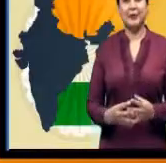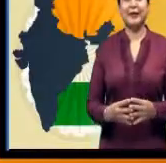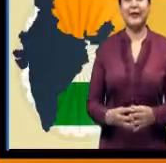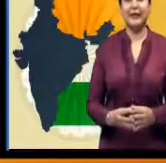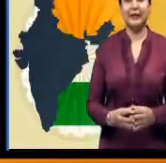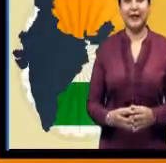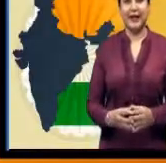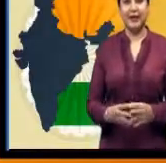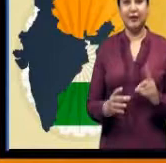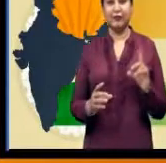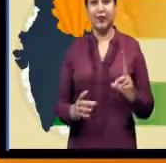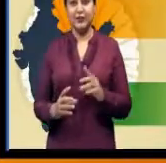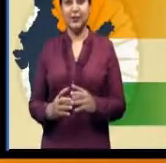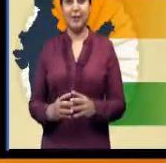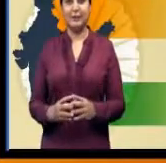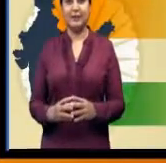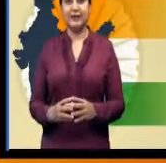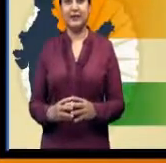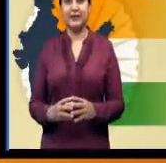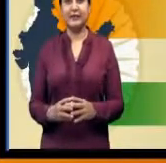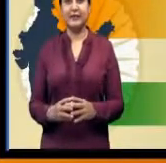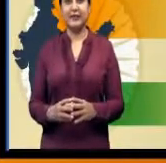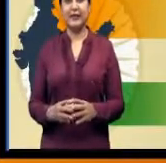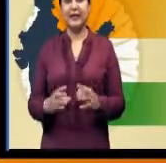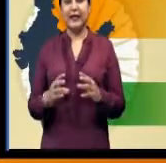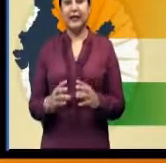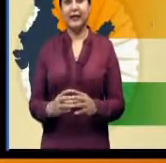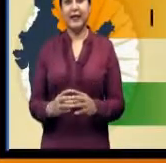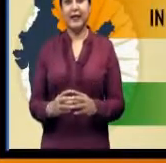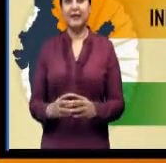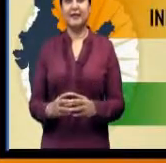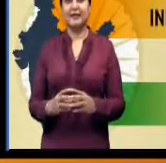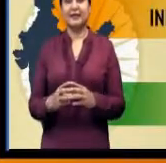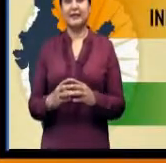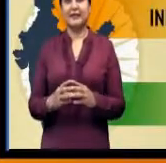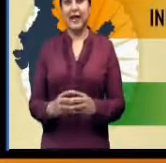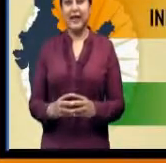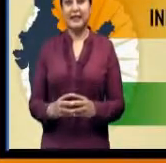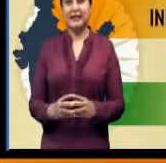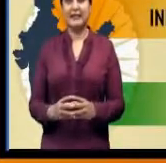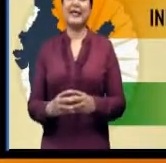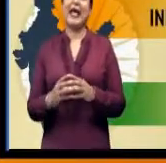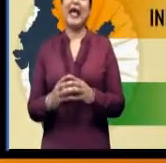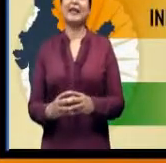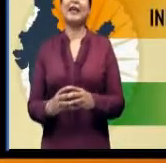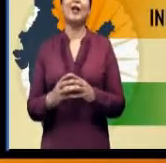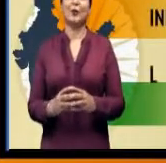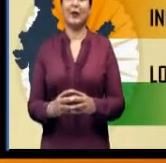Thank you guys, have a nice day and keep on learning and stay safe.